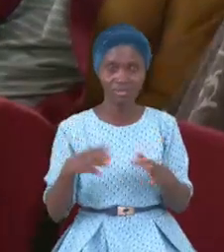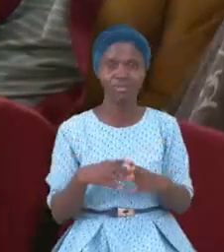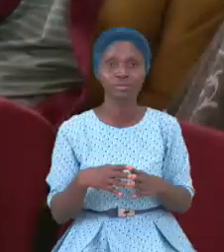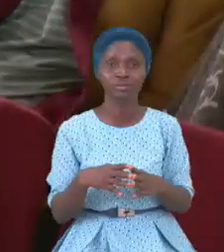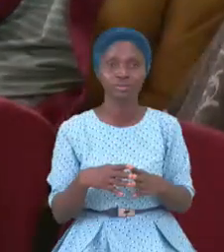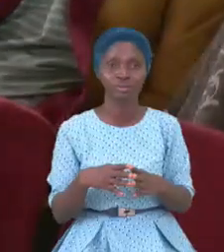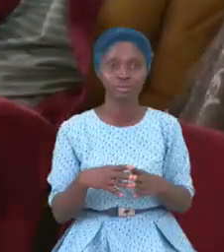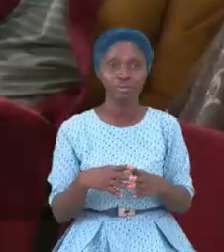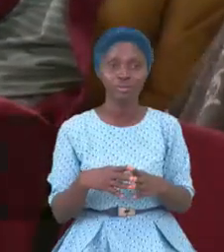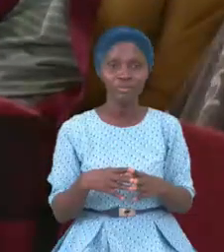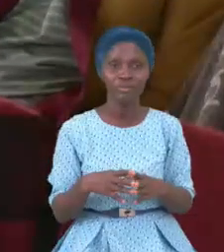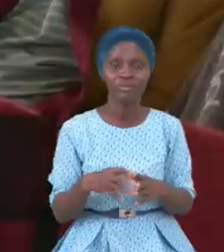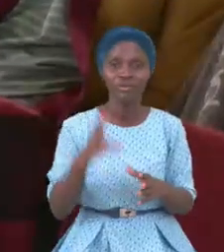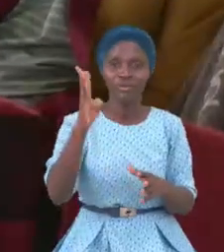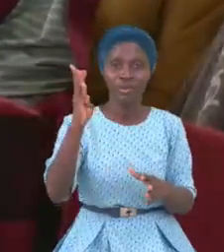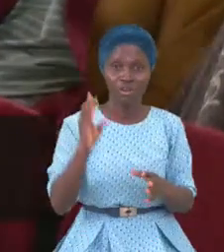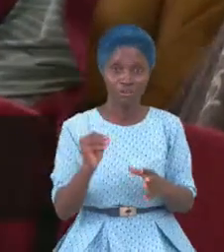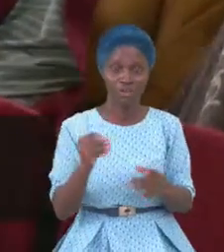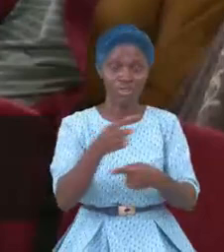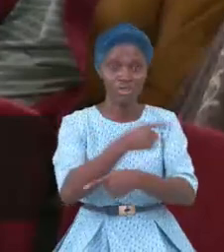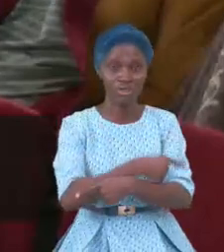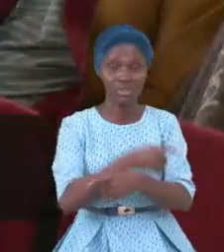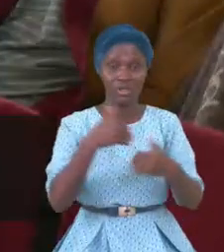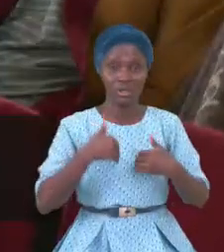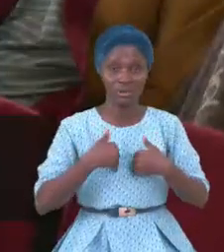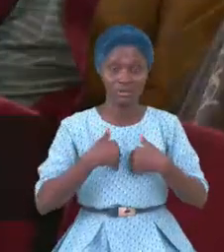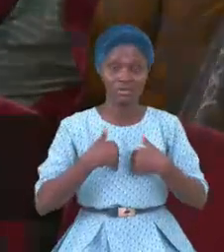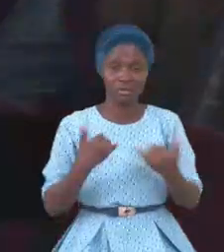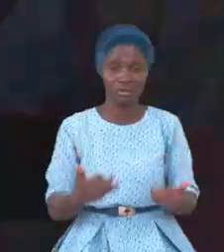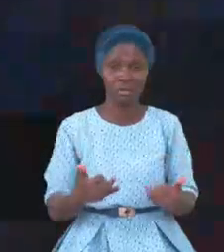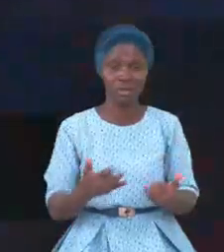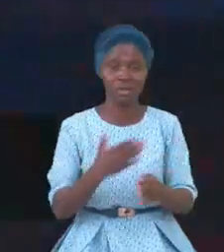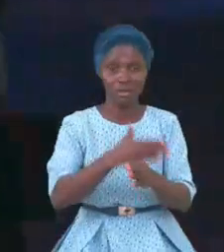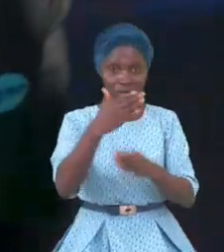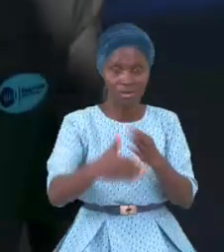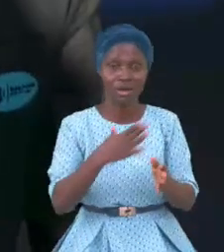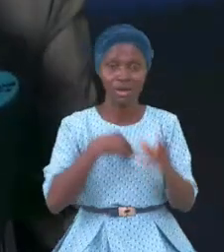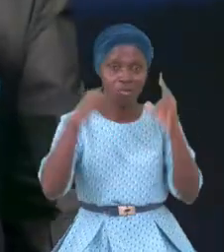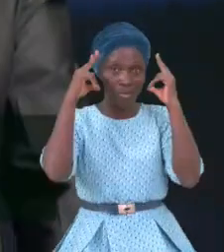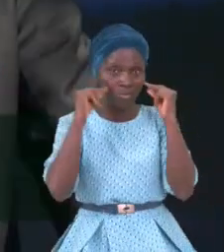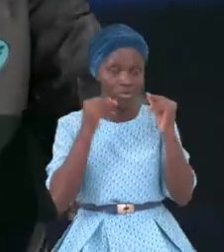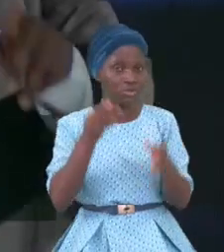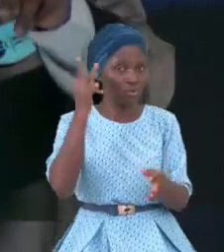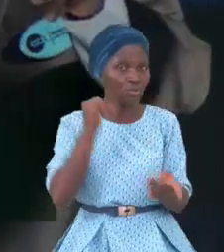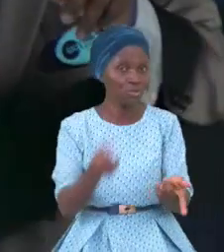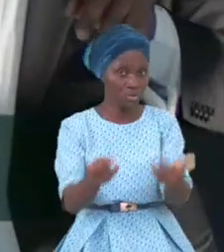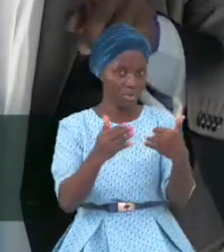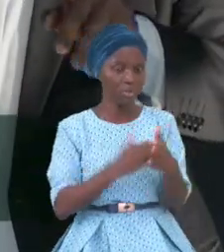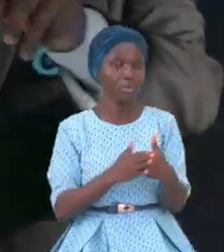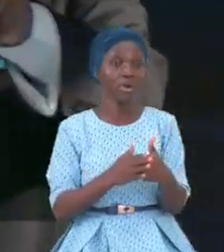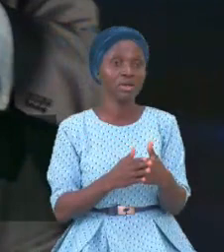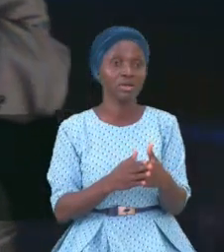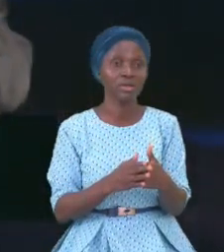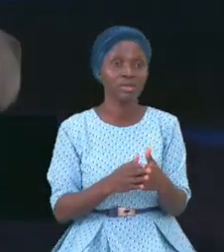40 days have now gone, and Moses was coming back, and guess who he was coming back with? And when